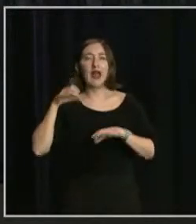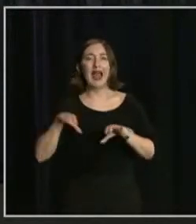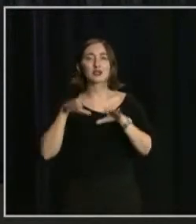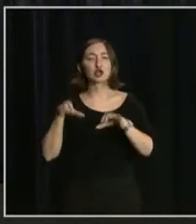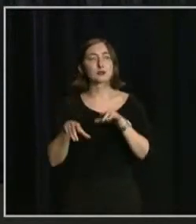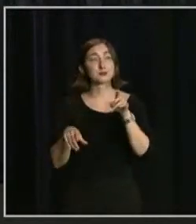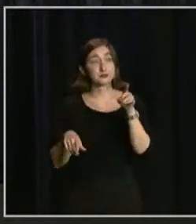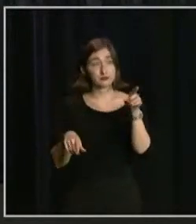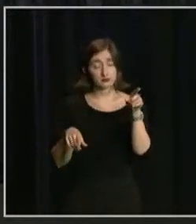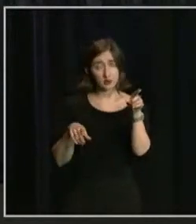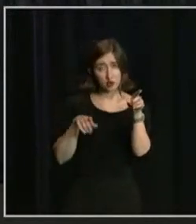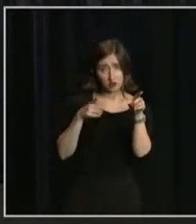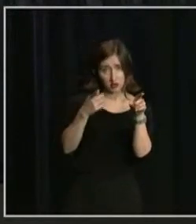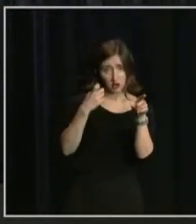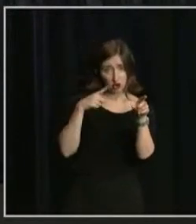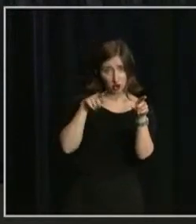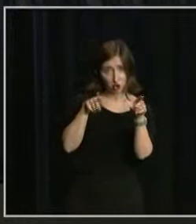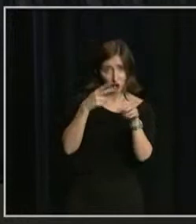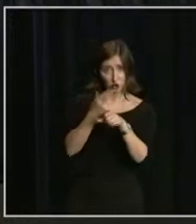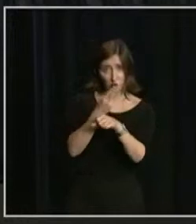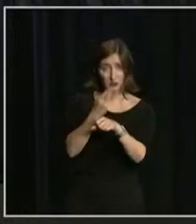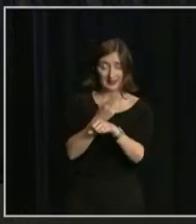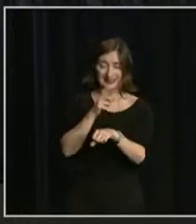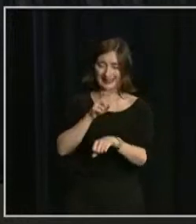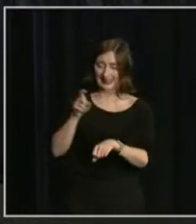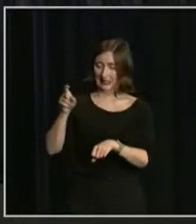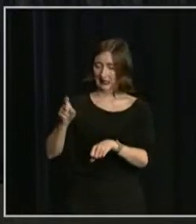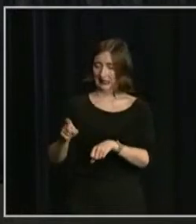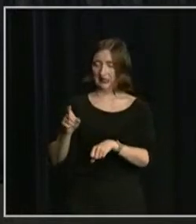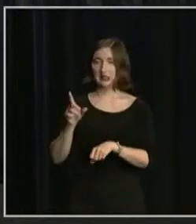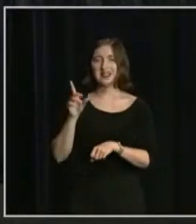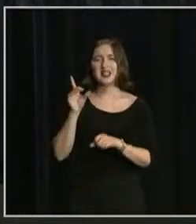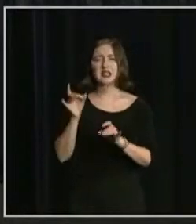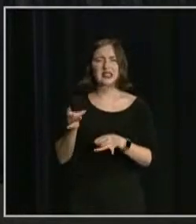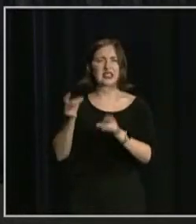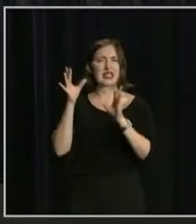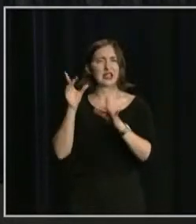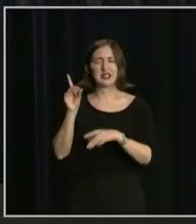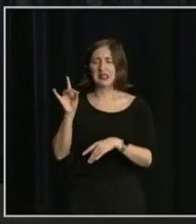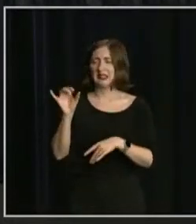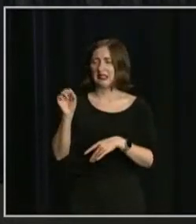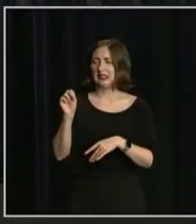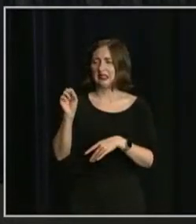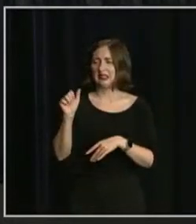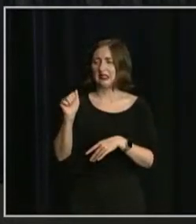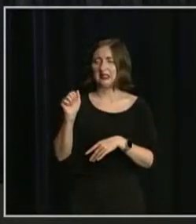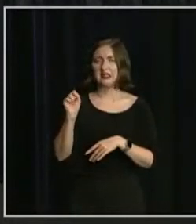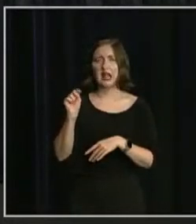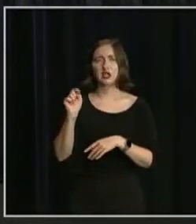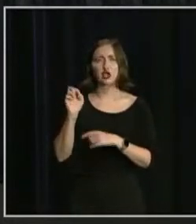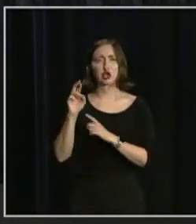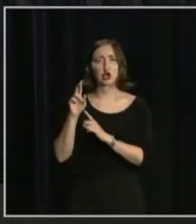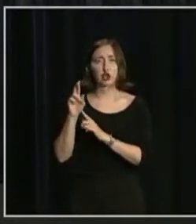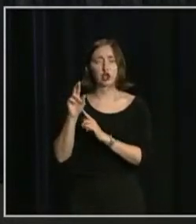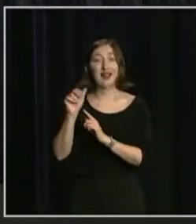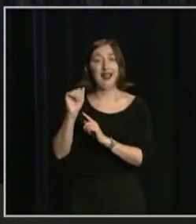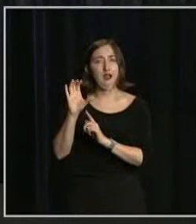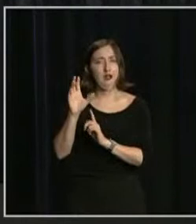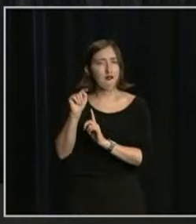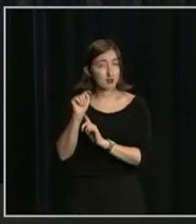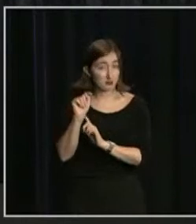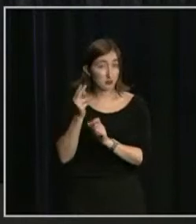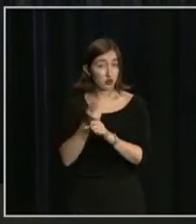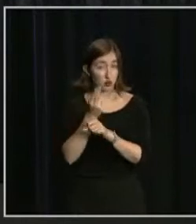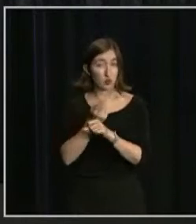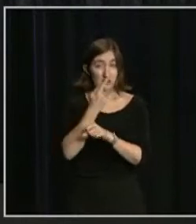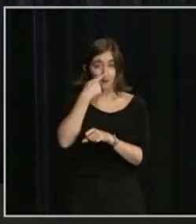the mainframe of, what you're doing right here. Correct. Isn't the governor, or in the